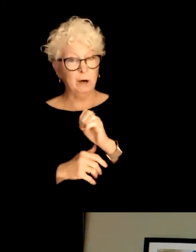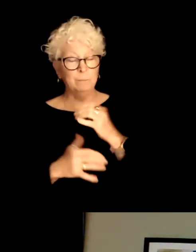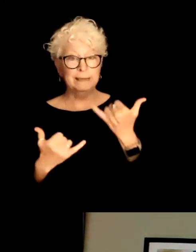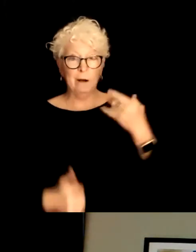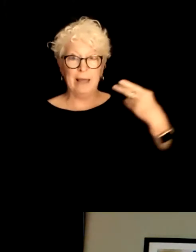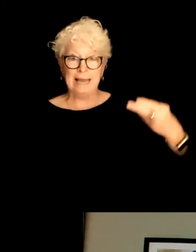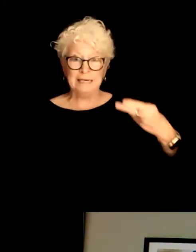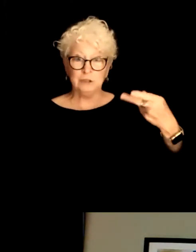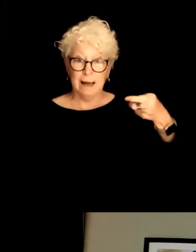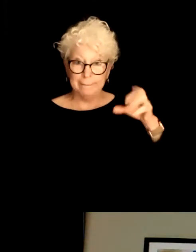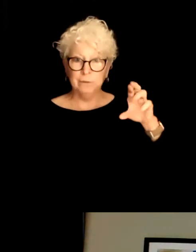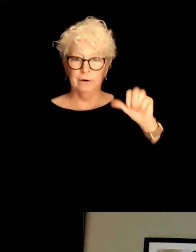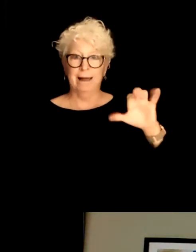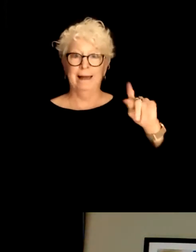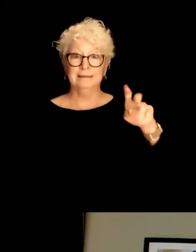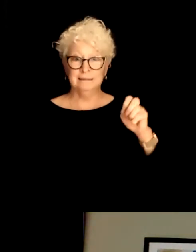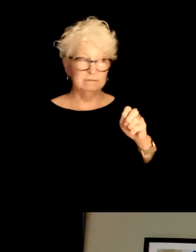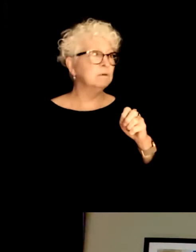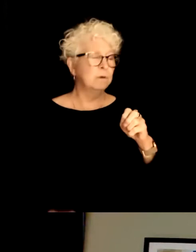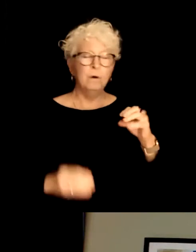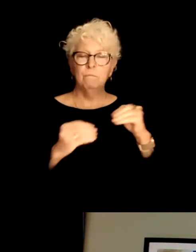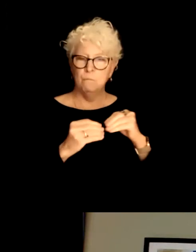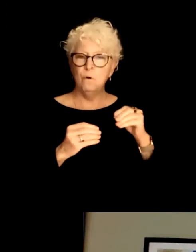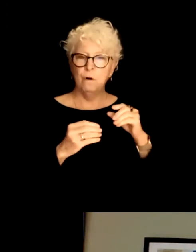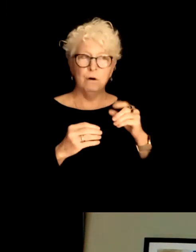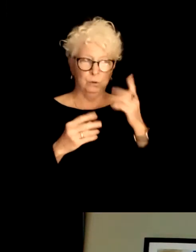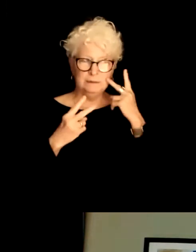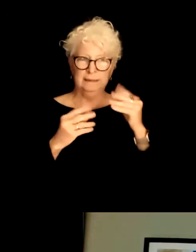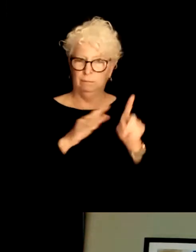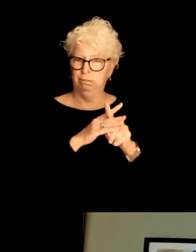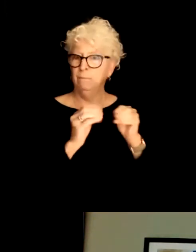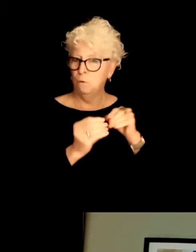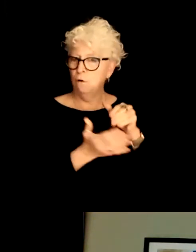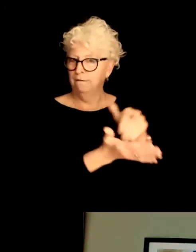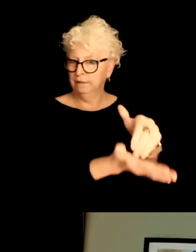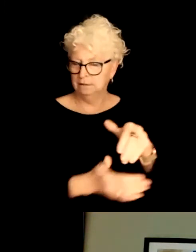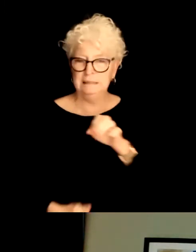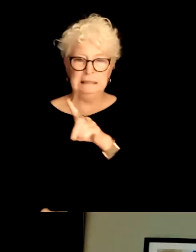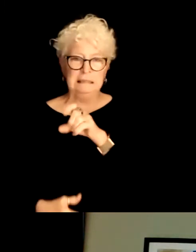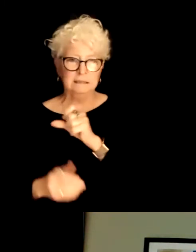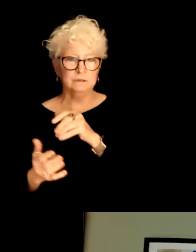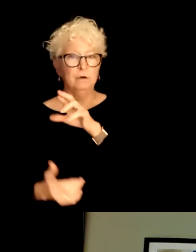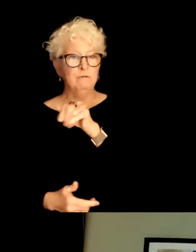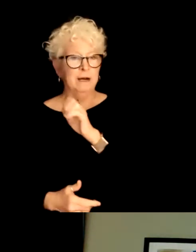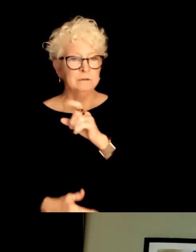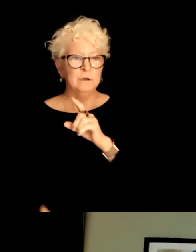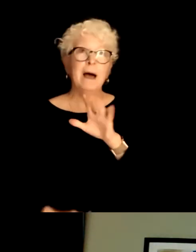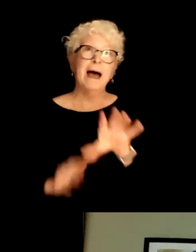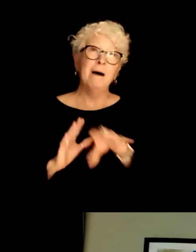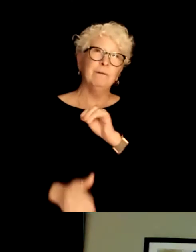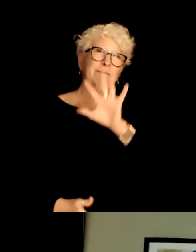relatively common among human populations. Like estimates are somewhere between 1 in 1,500 and 1 in